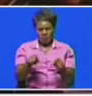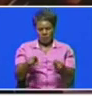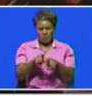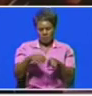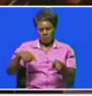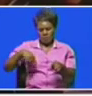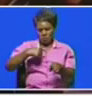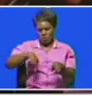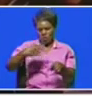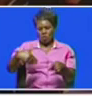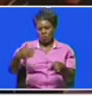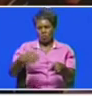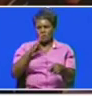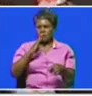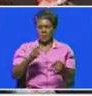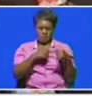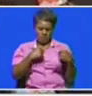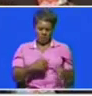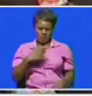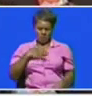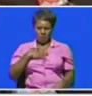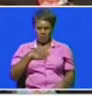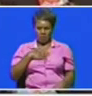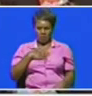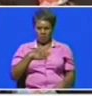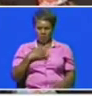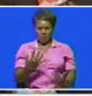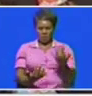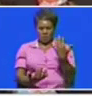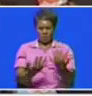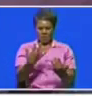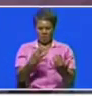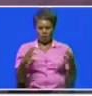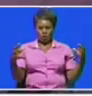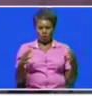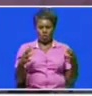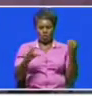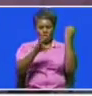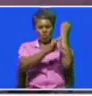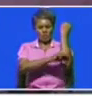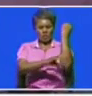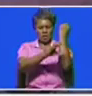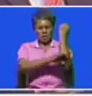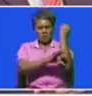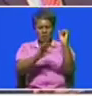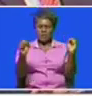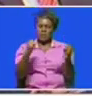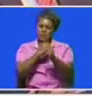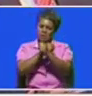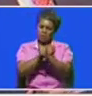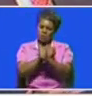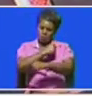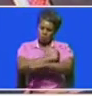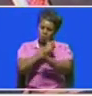be engraved in our hearts. The fire tragedy shook the nation and raised eyebrows on just how safe our schools are,